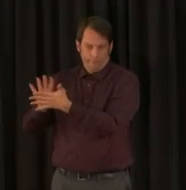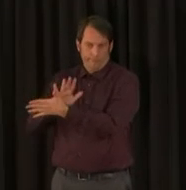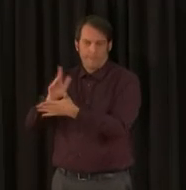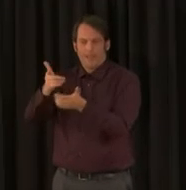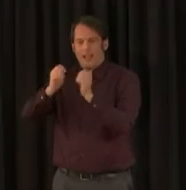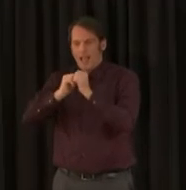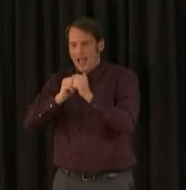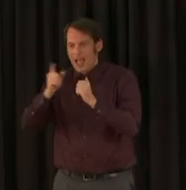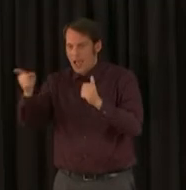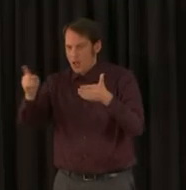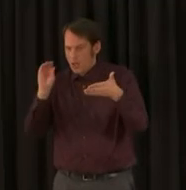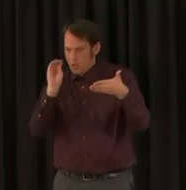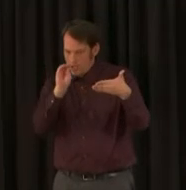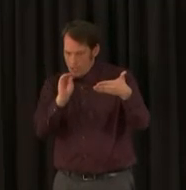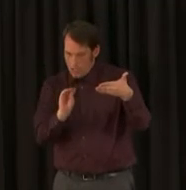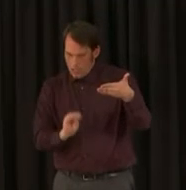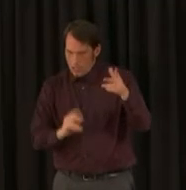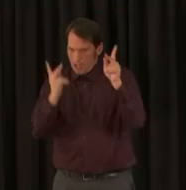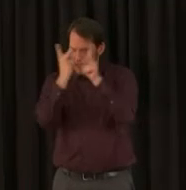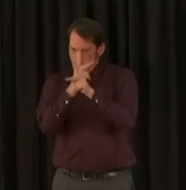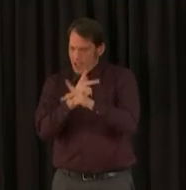spent.